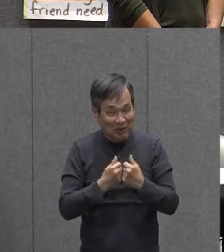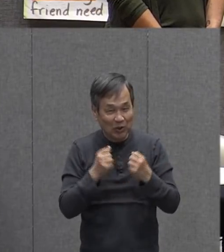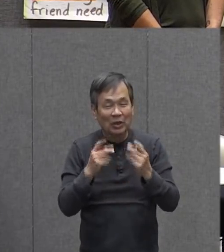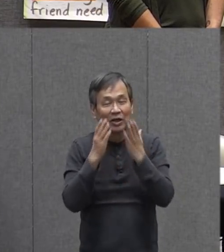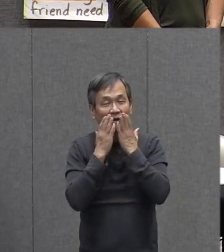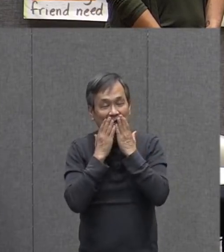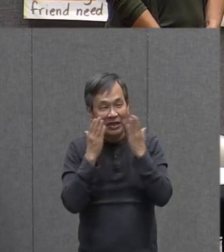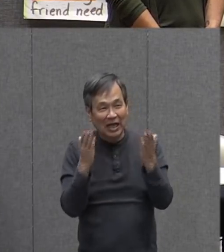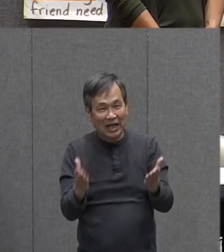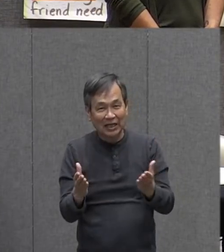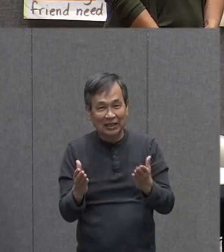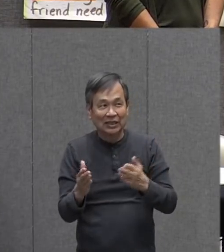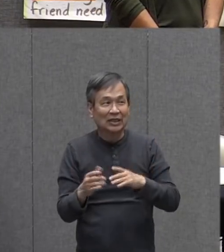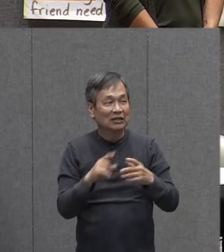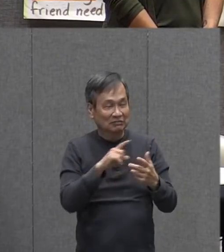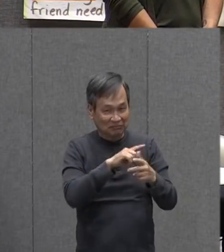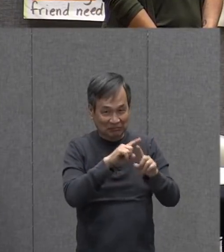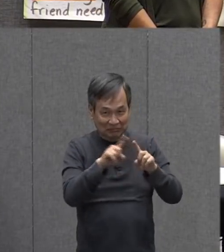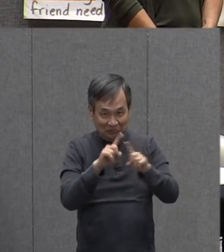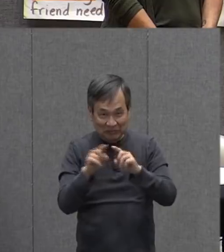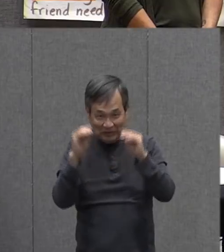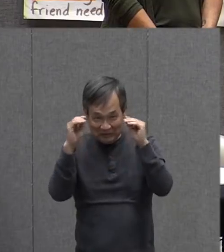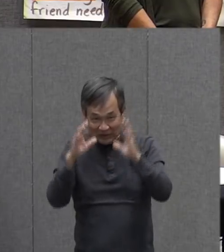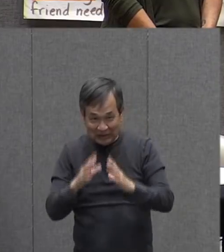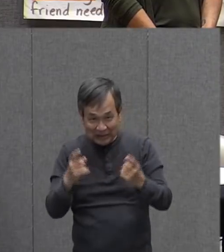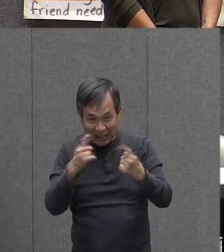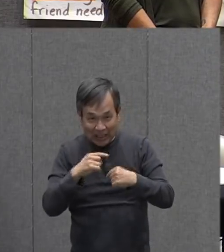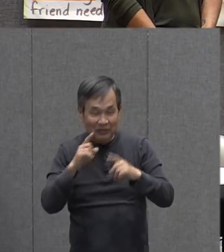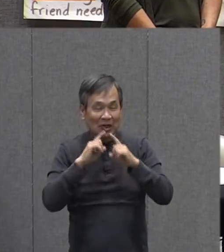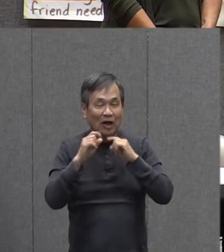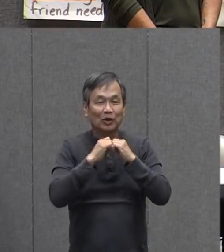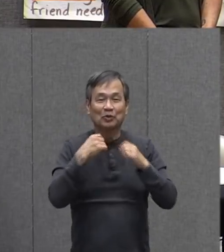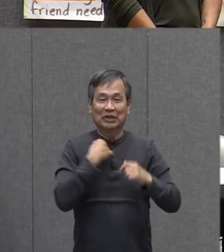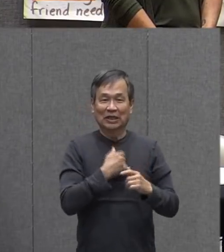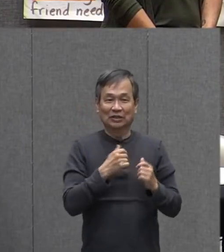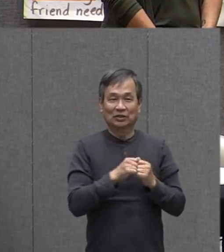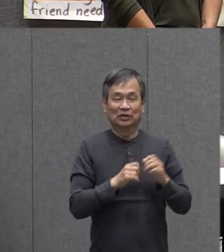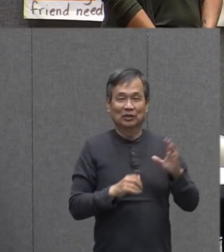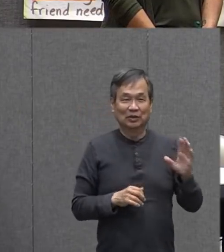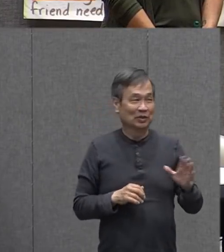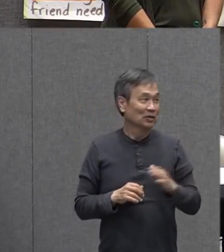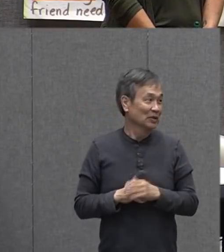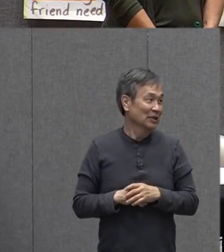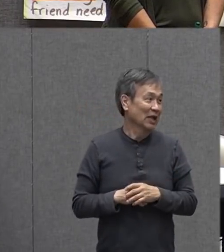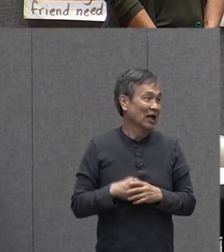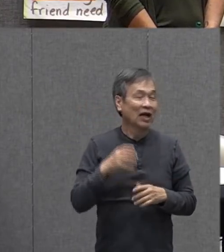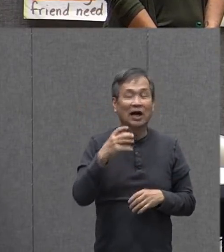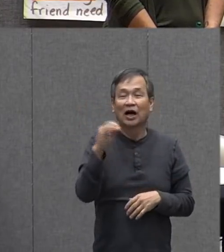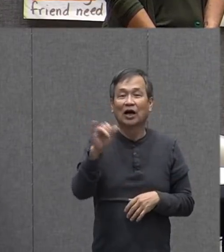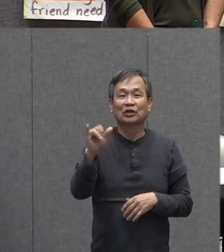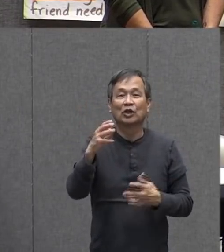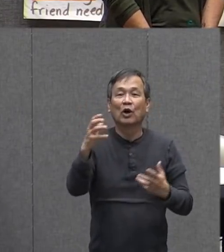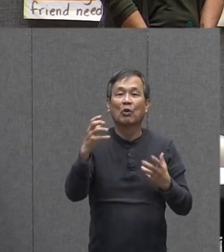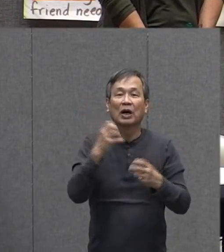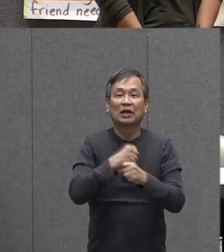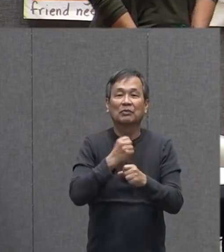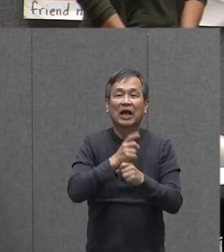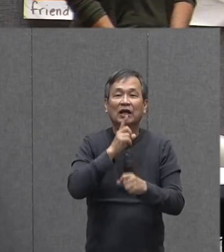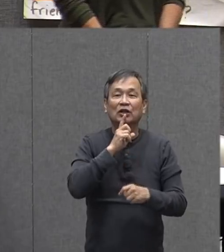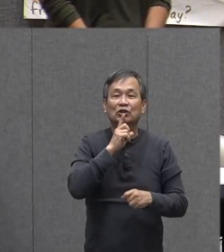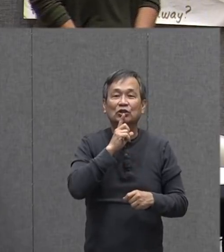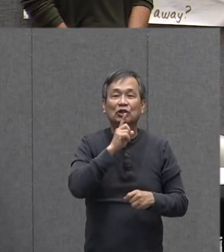of 2, all I'm doing is really turning that array on its side, and that would be to